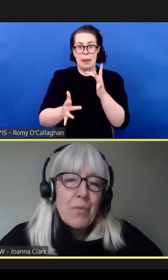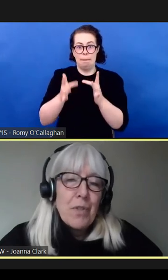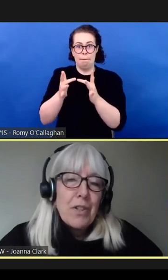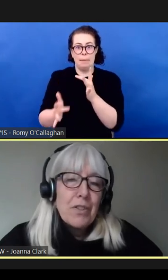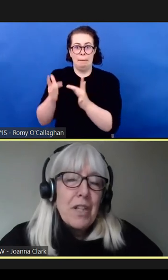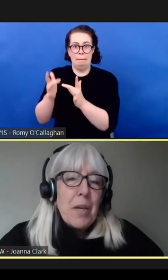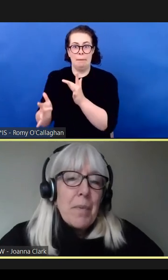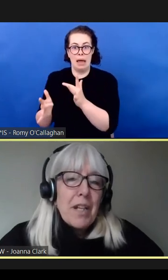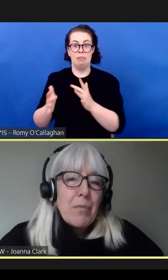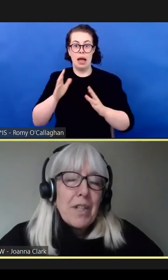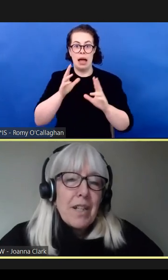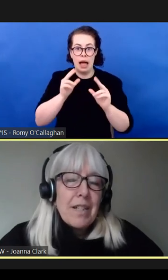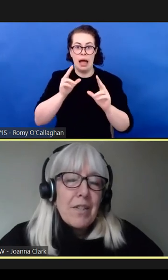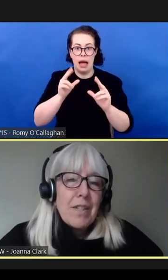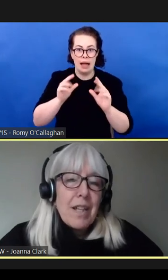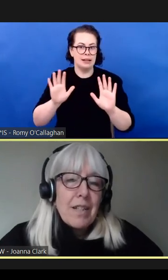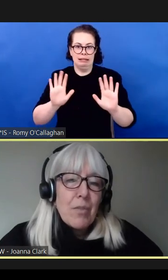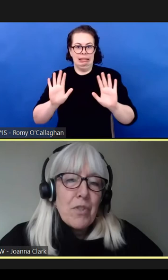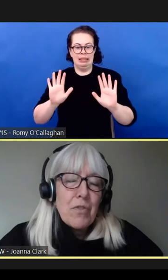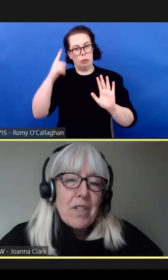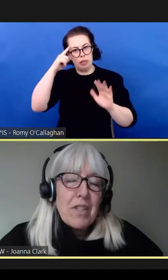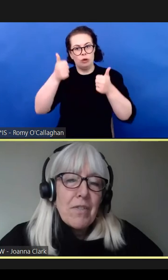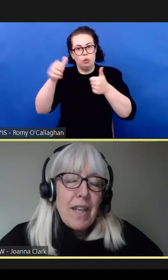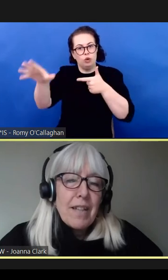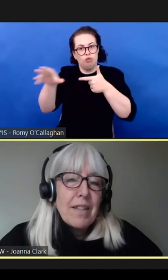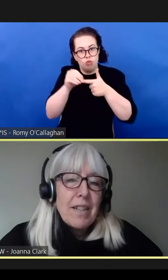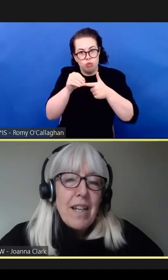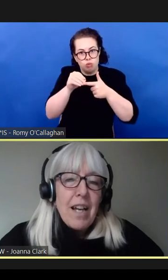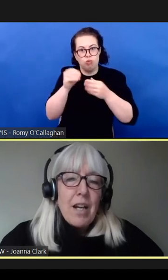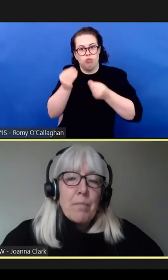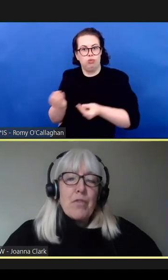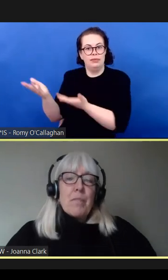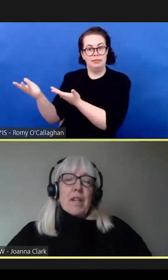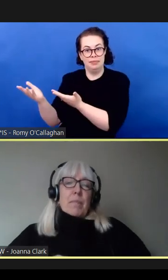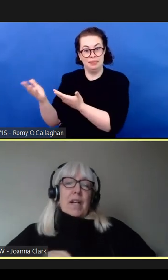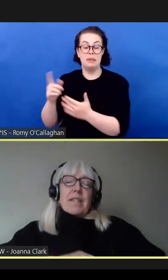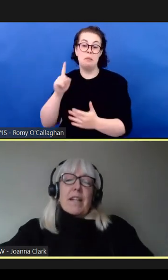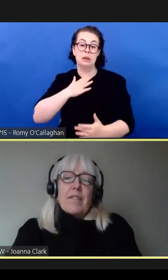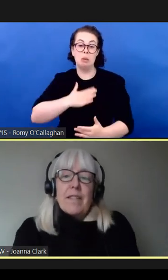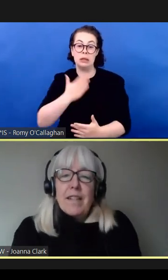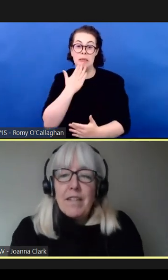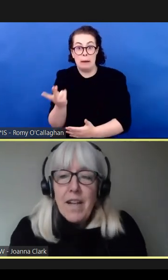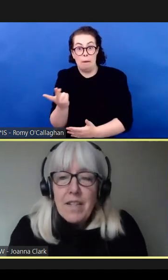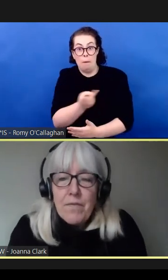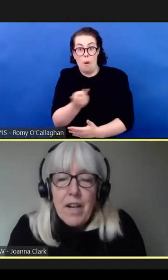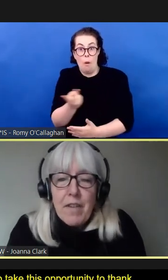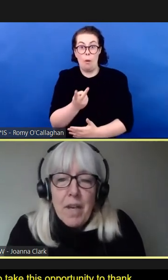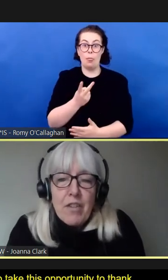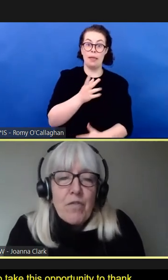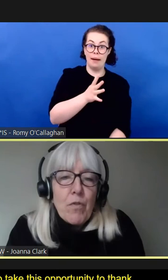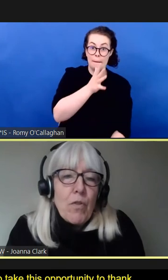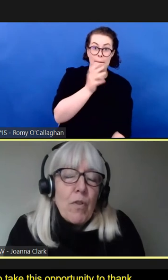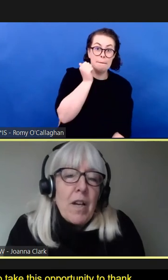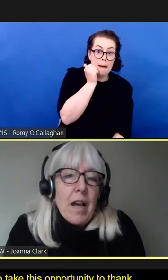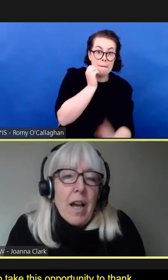of the world. But I would like to take this opportunity to thank Protima and Boydonath in advance very